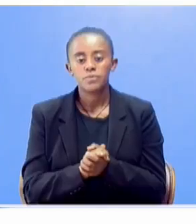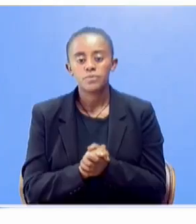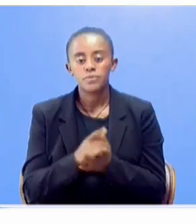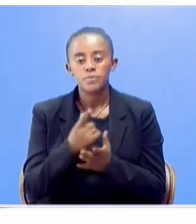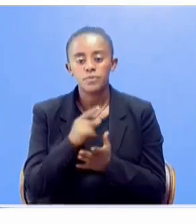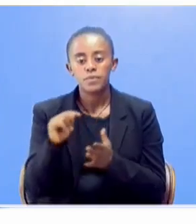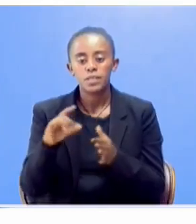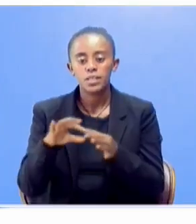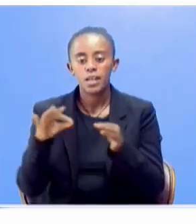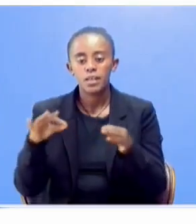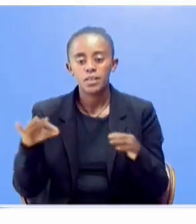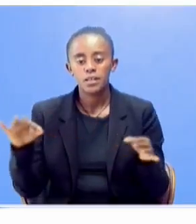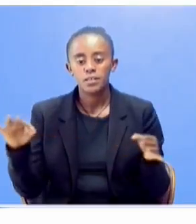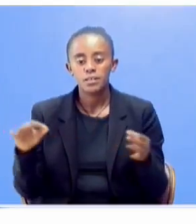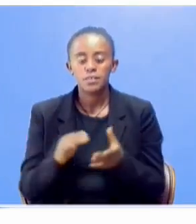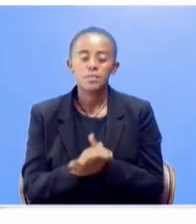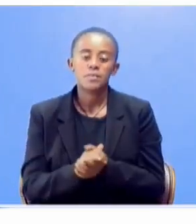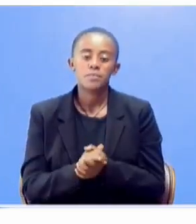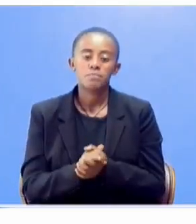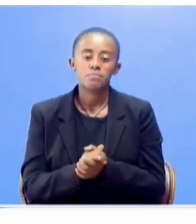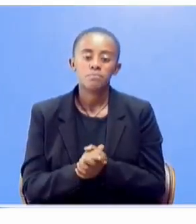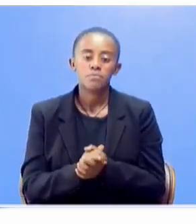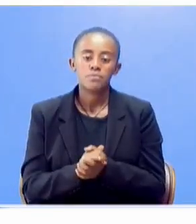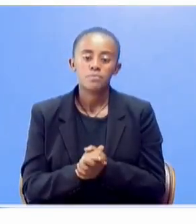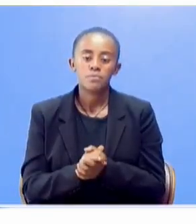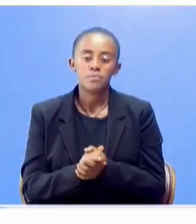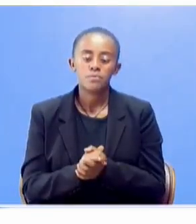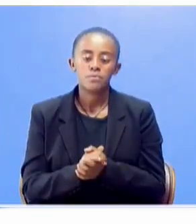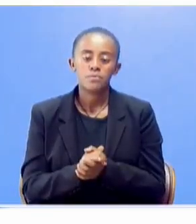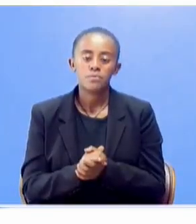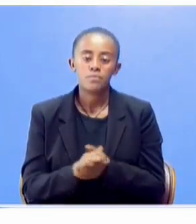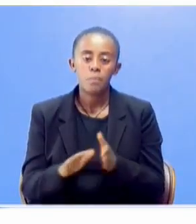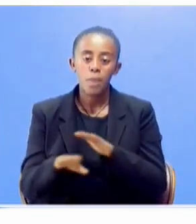Write the sentences below